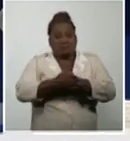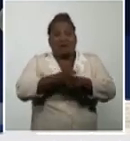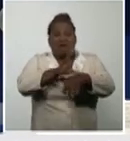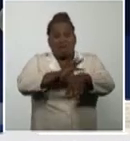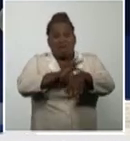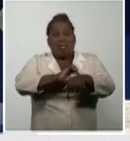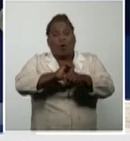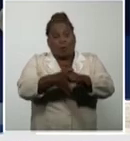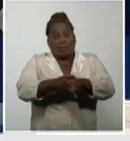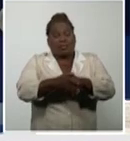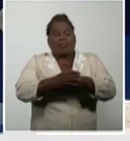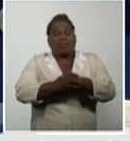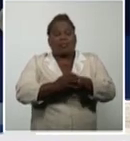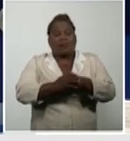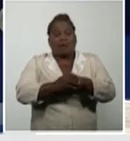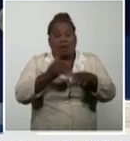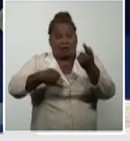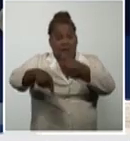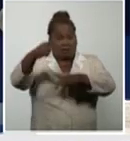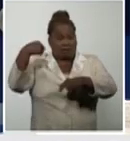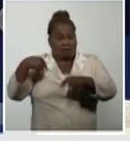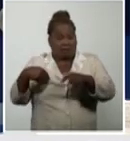Yesterday,